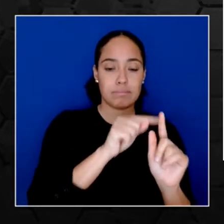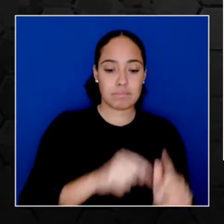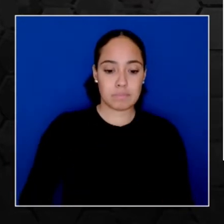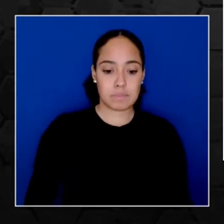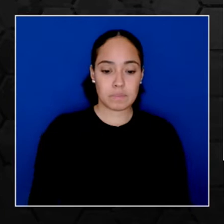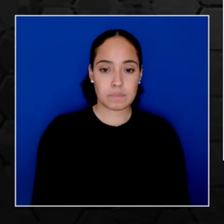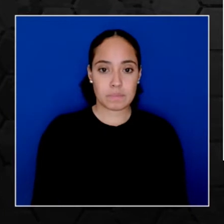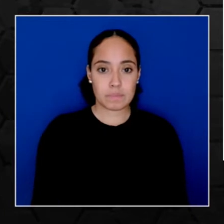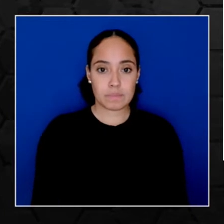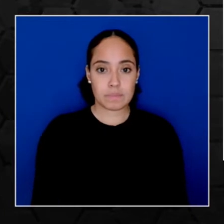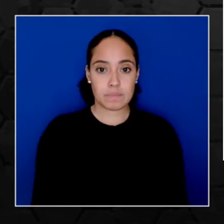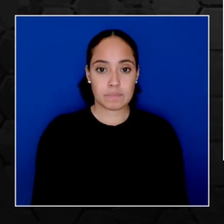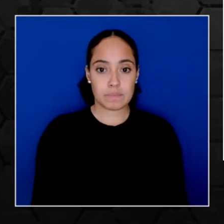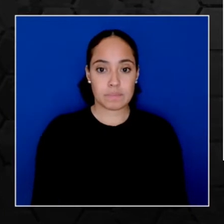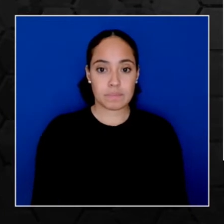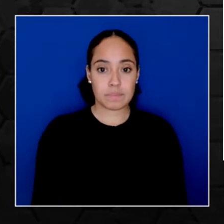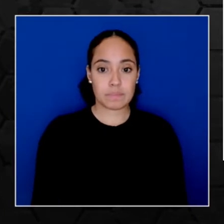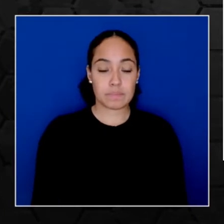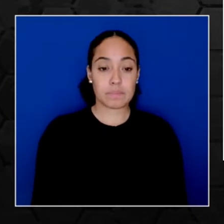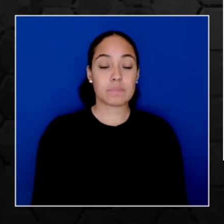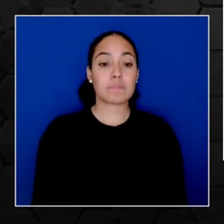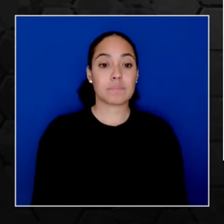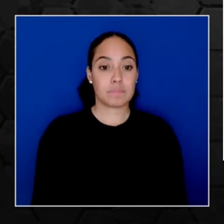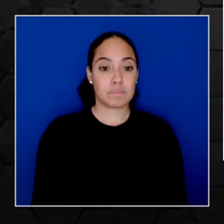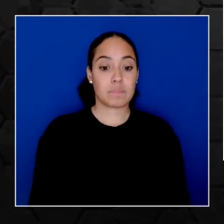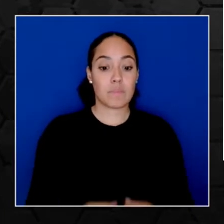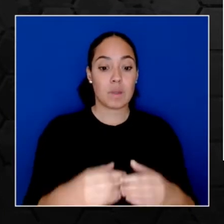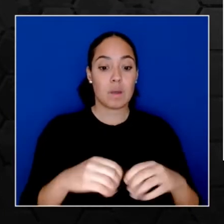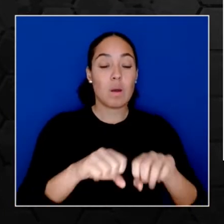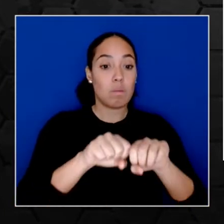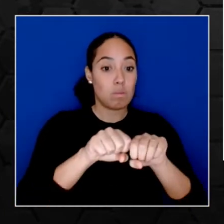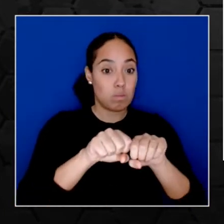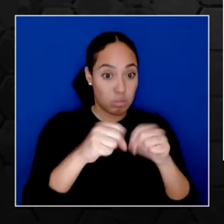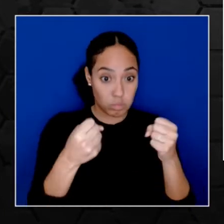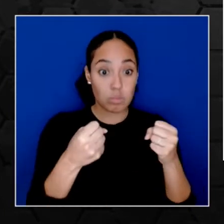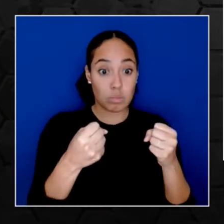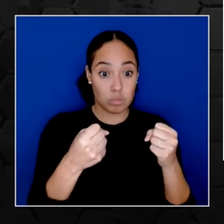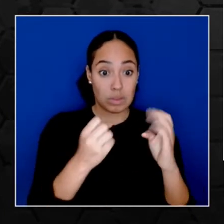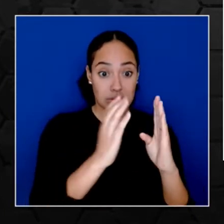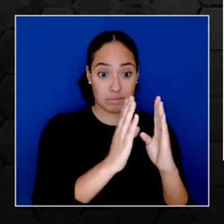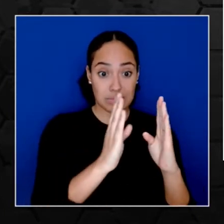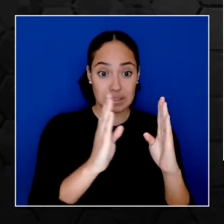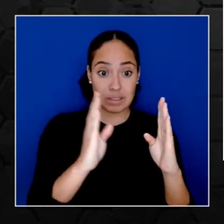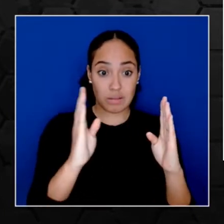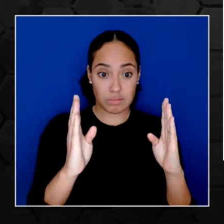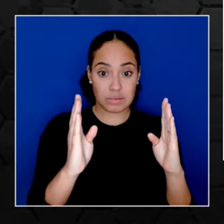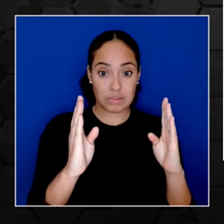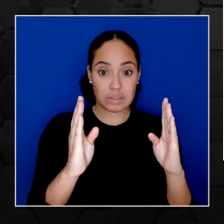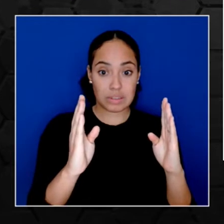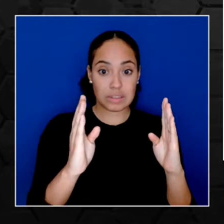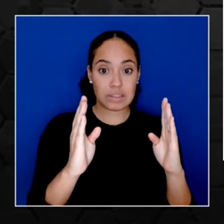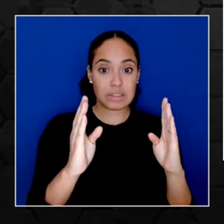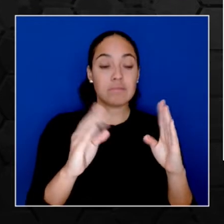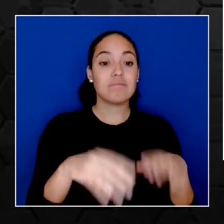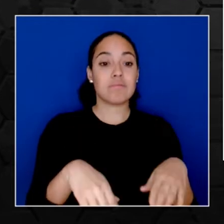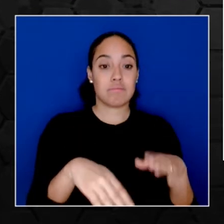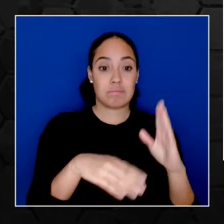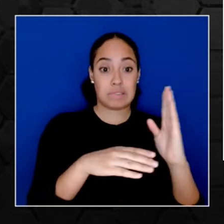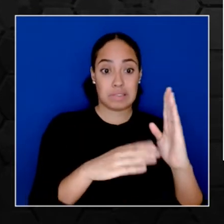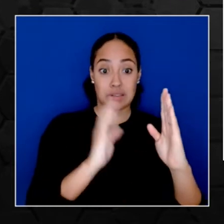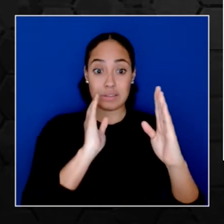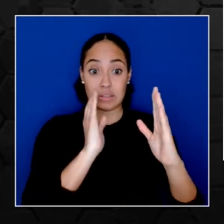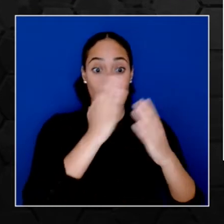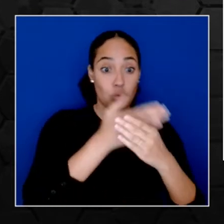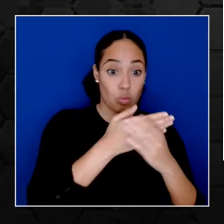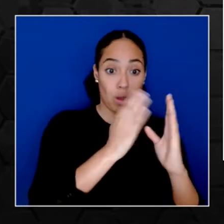So breaking scenario does something very similar. It goes to the next scenario to interrupt the main bot and completes the other scenario, but it does